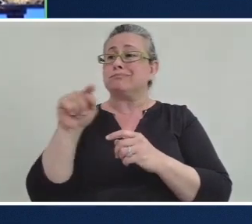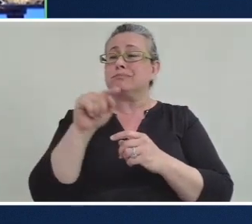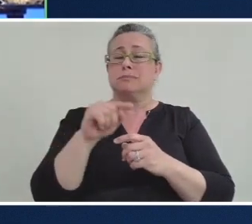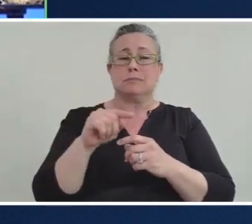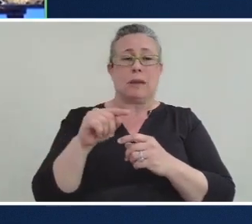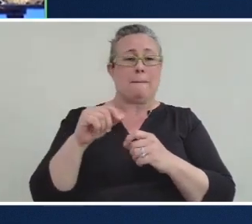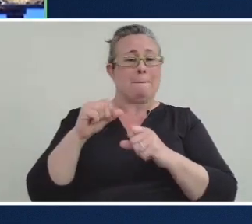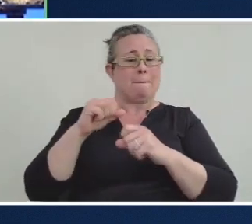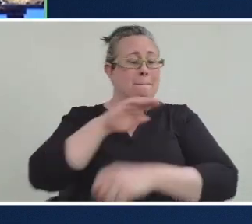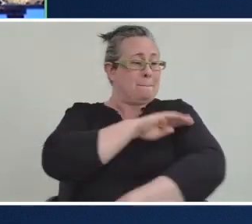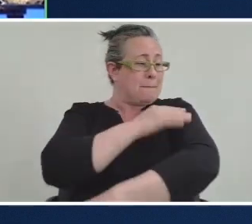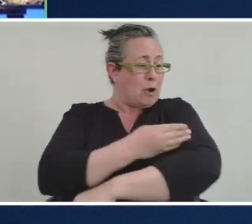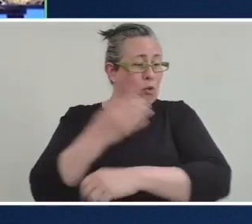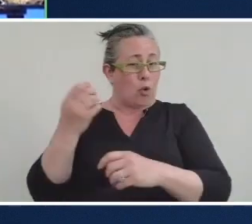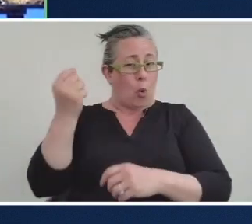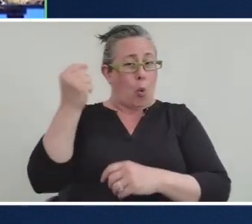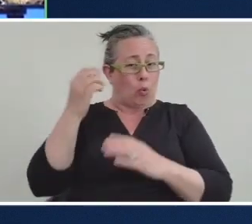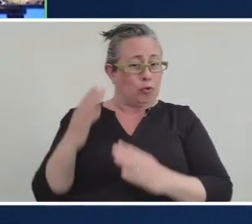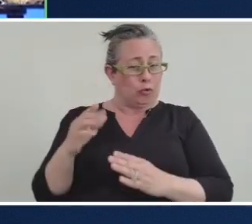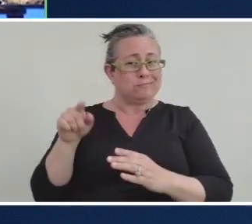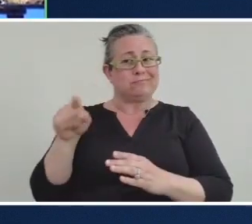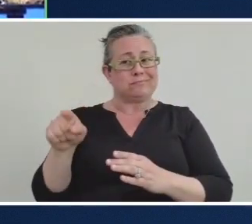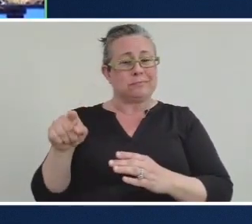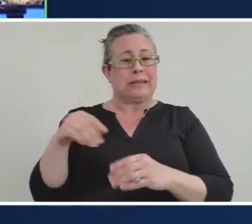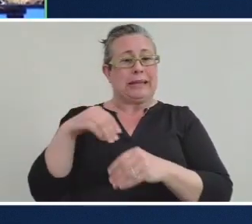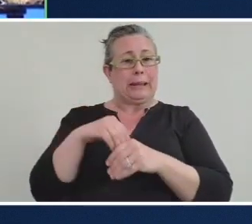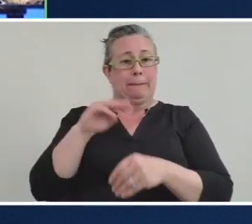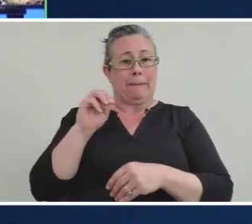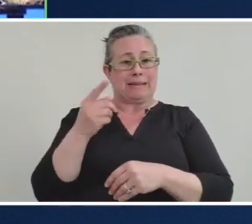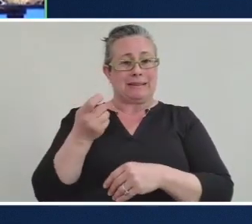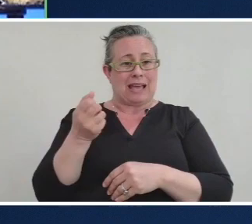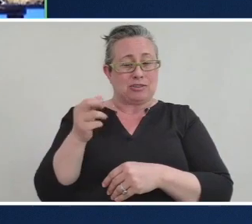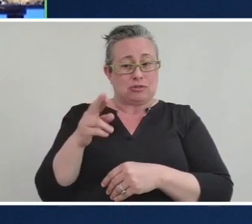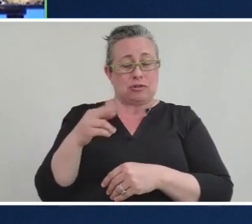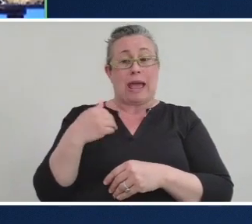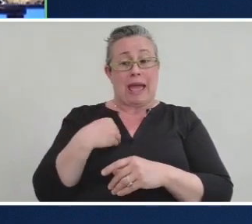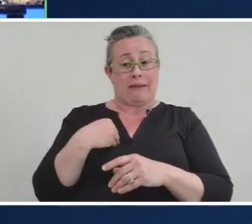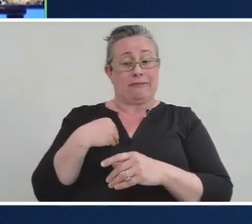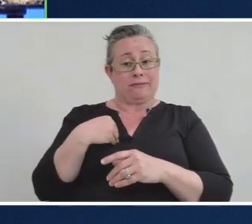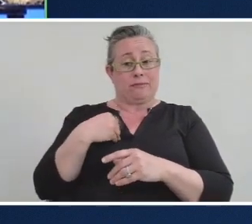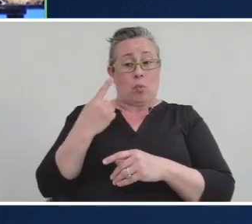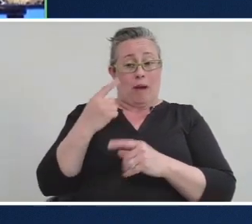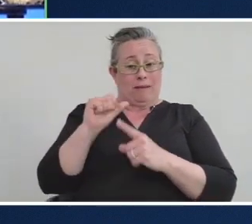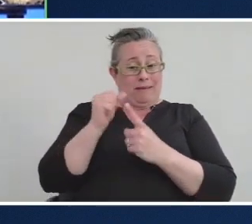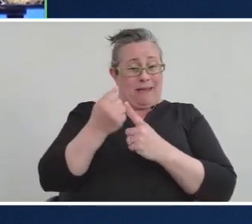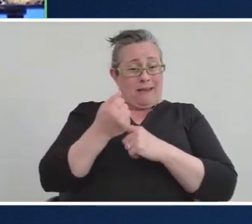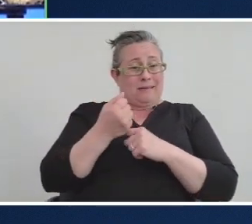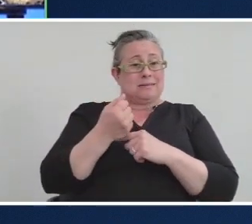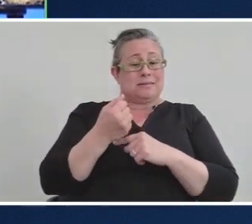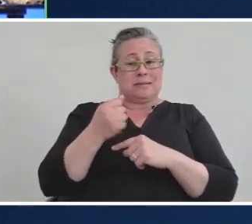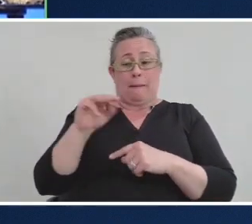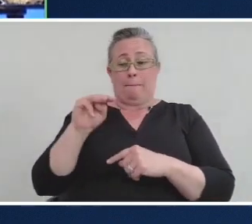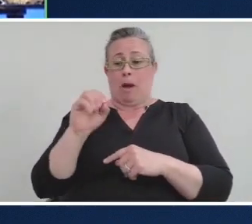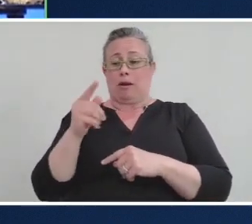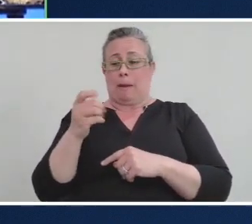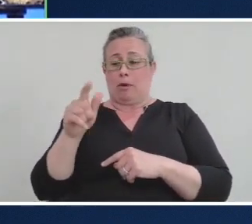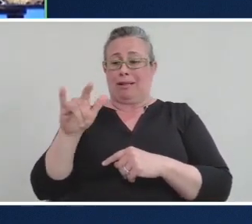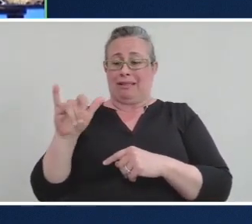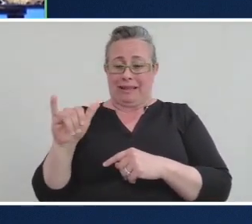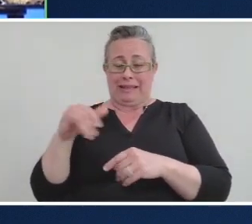for instance, in Madagascar, we have exposed one case of monopoly in the lychee